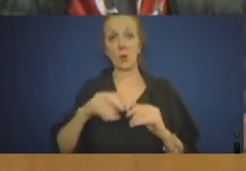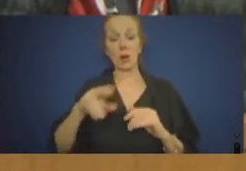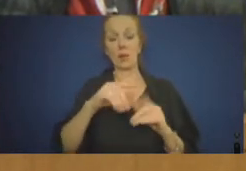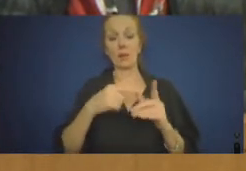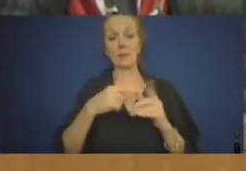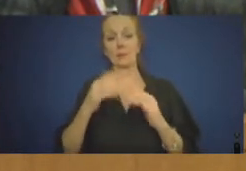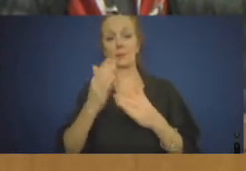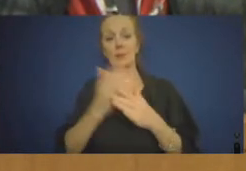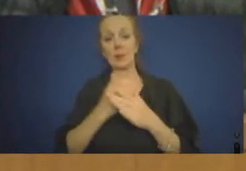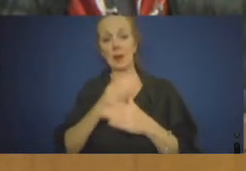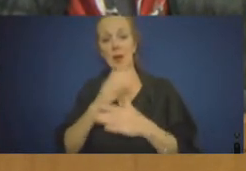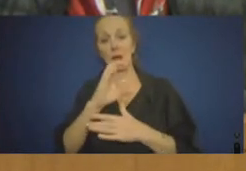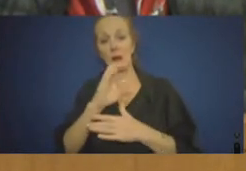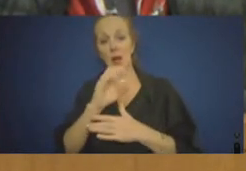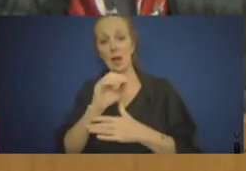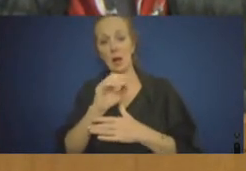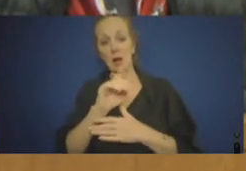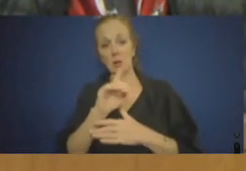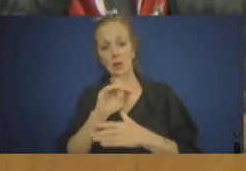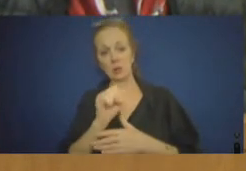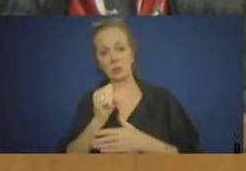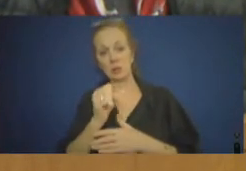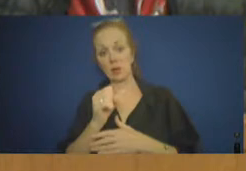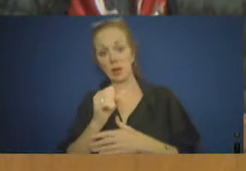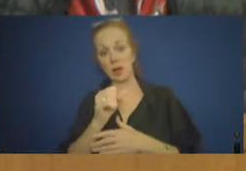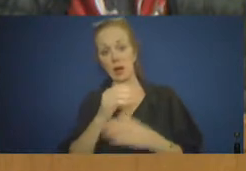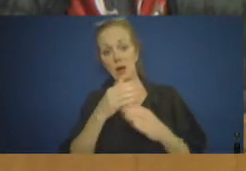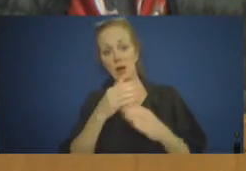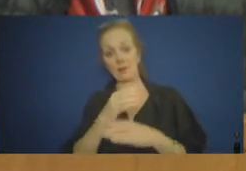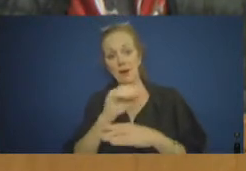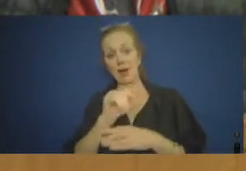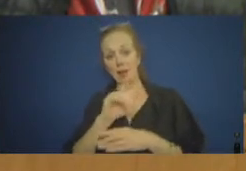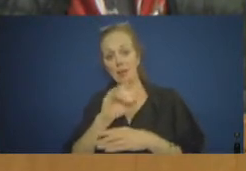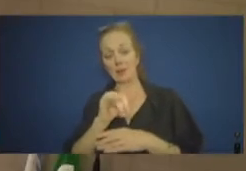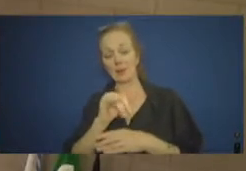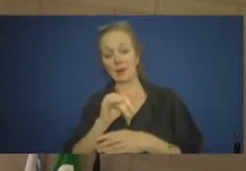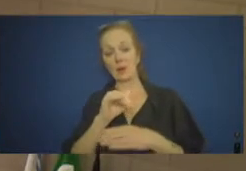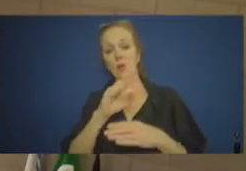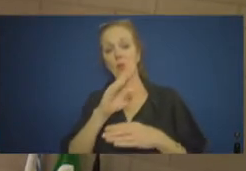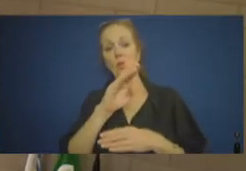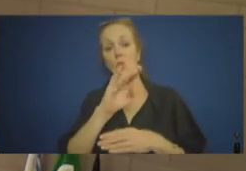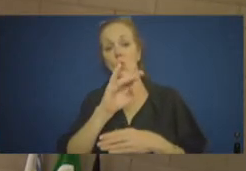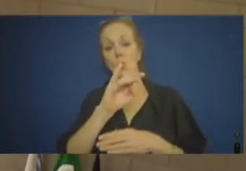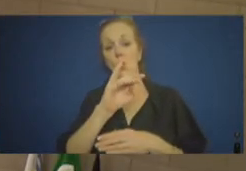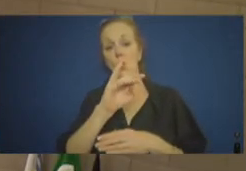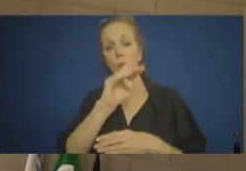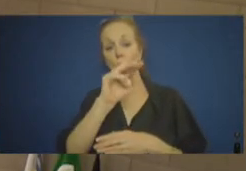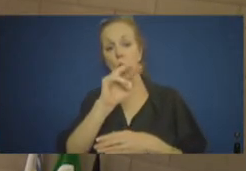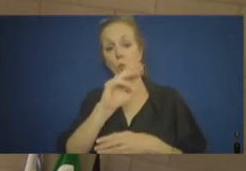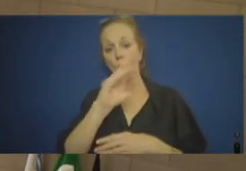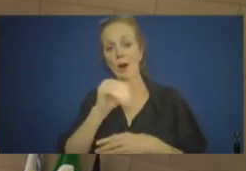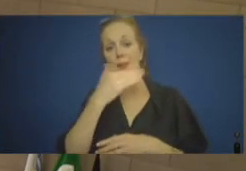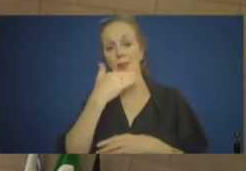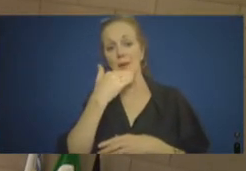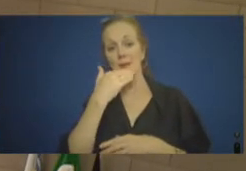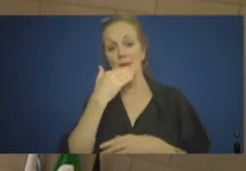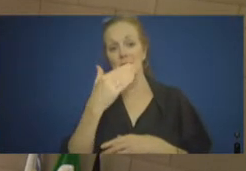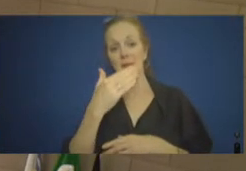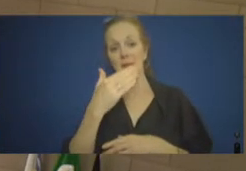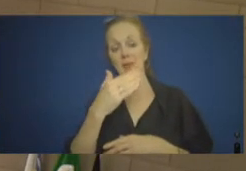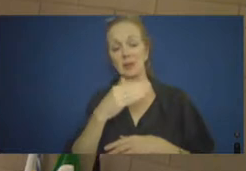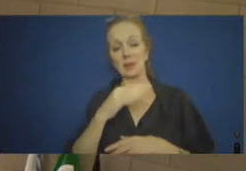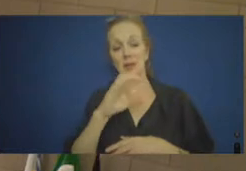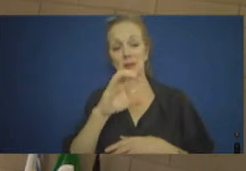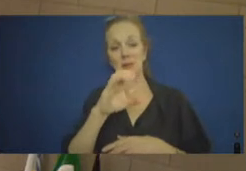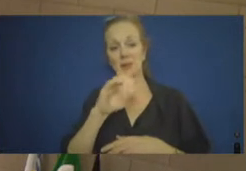the condos over the alleyway. Thank you very much. All right, Celia Calais.